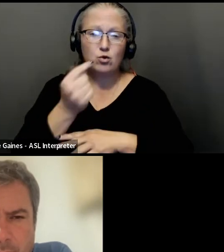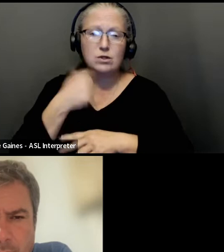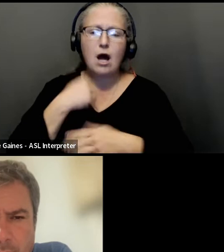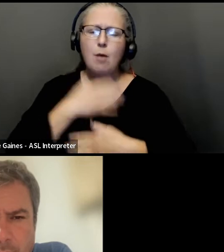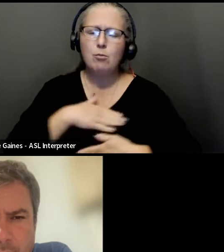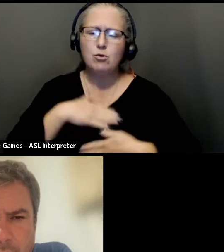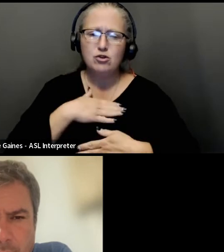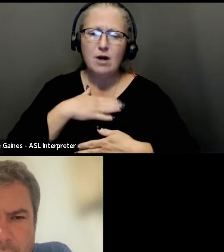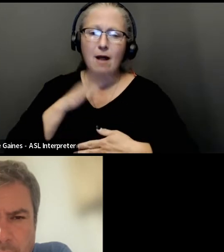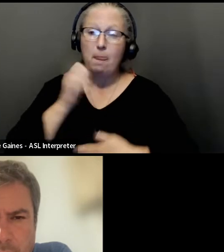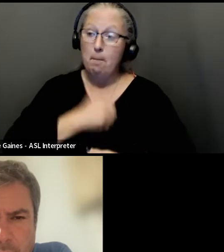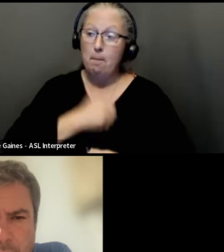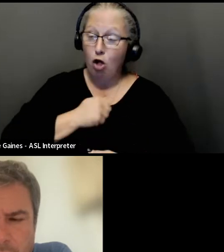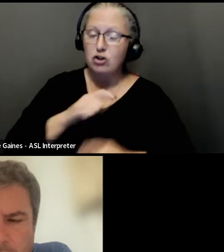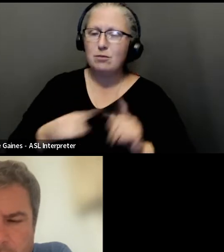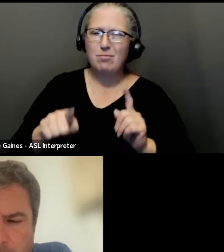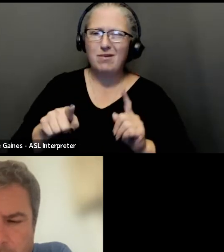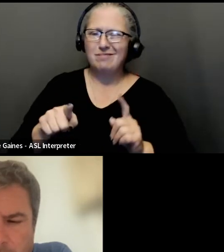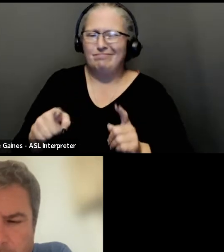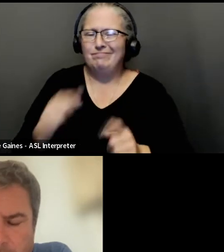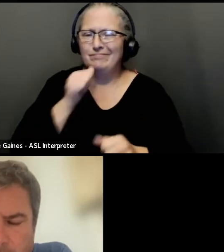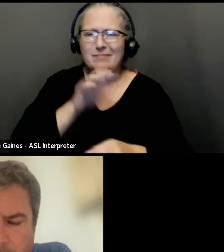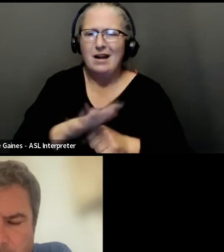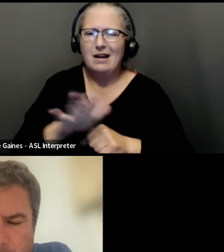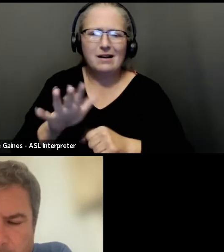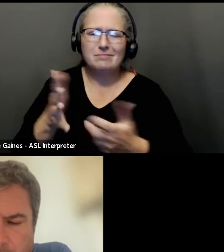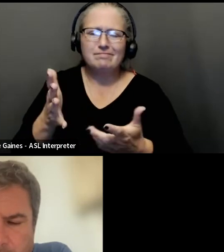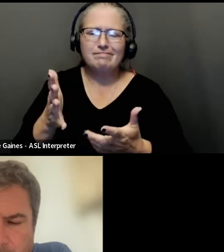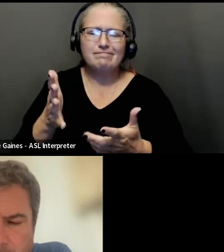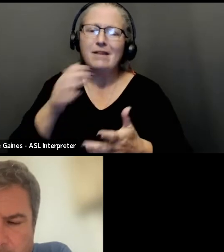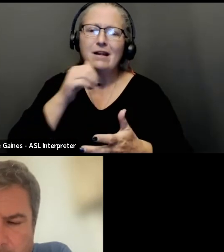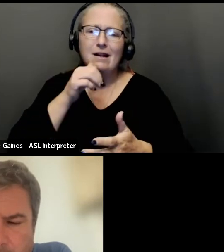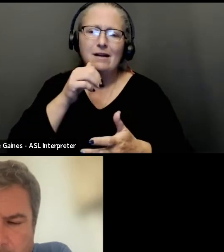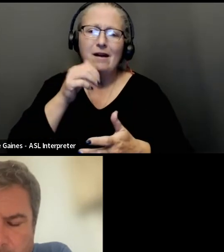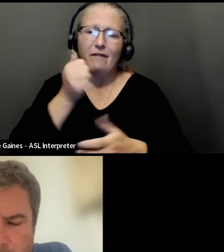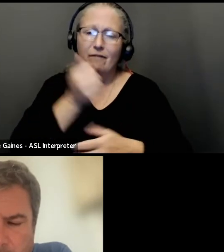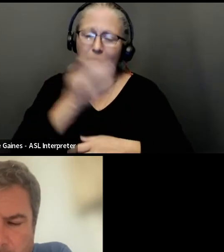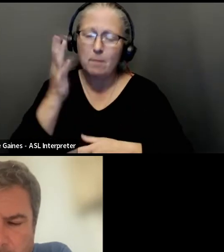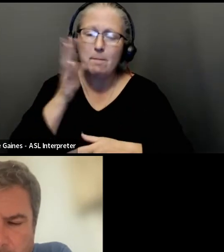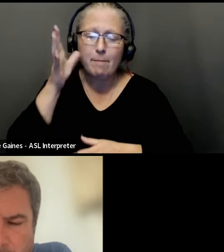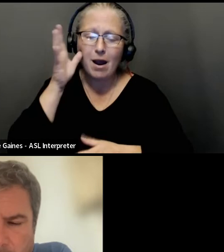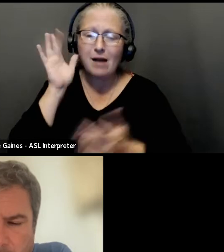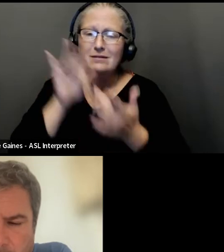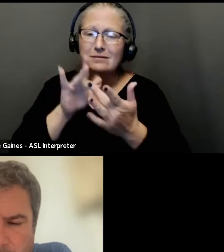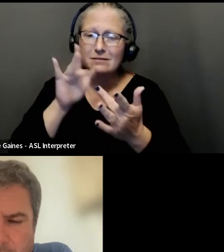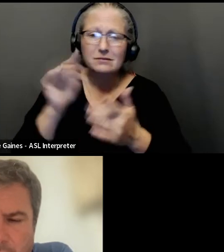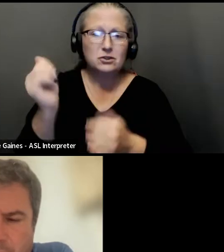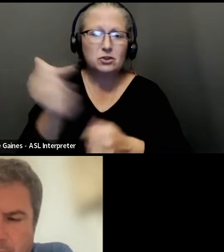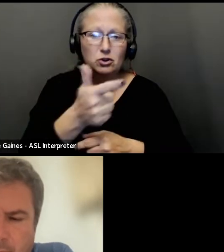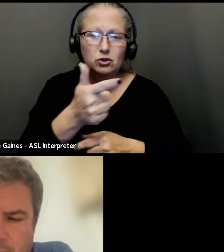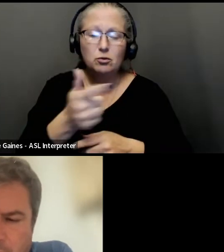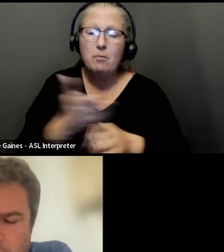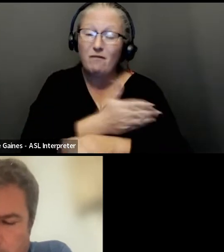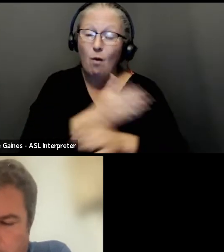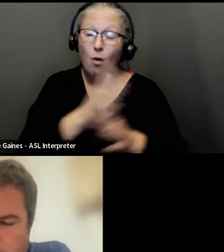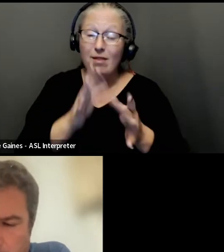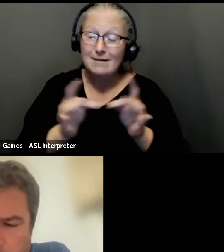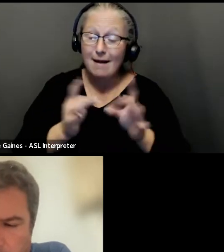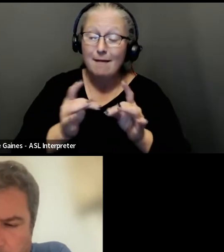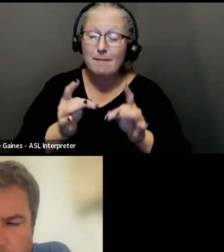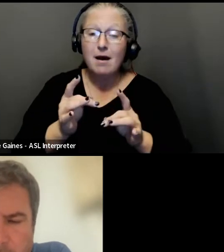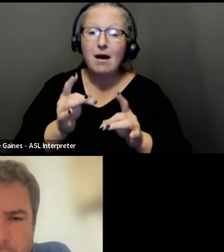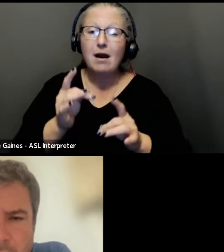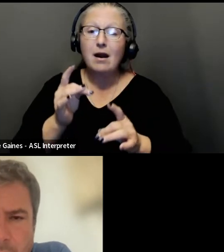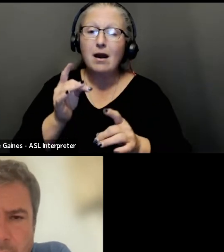the follow-up apology, but that fell short. Despite the fact that several parents reached out to many of you before a statement was issued, imploring